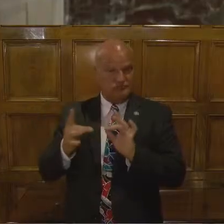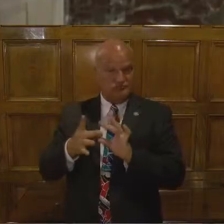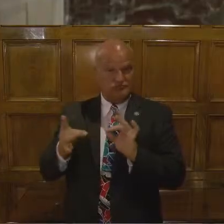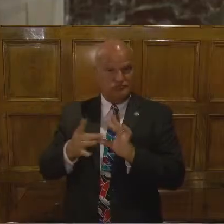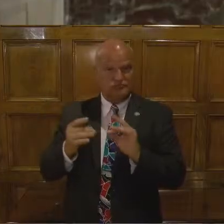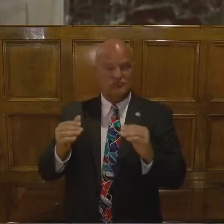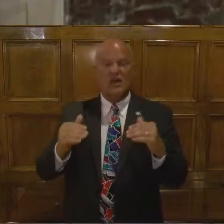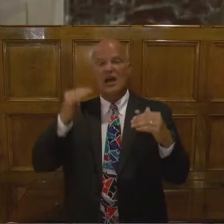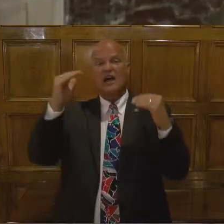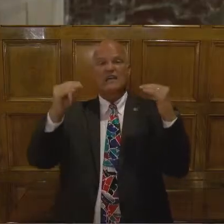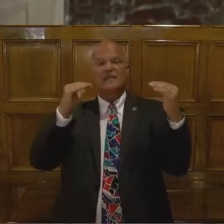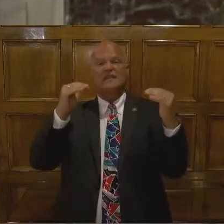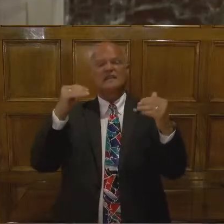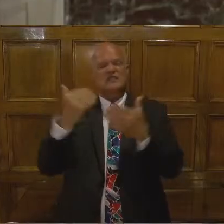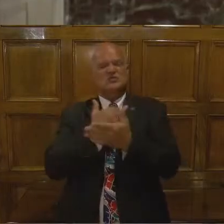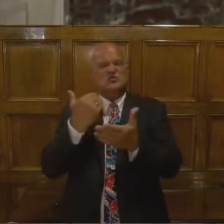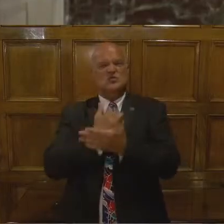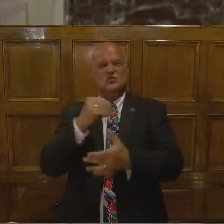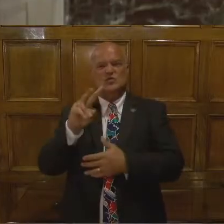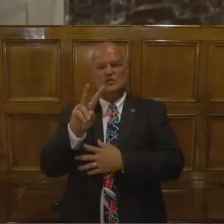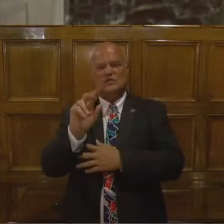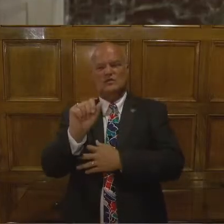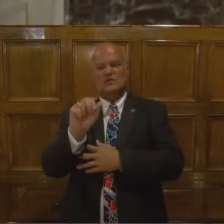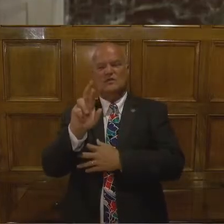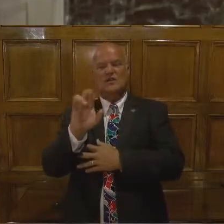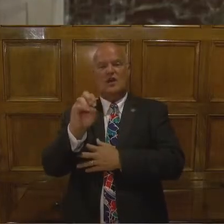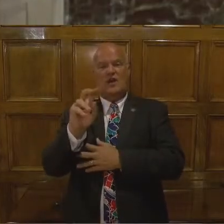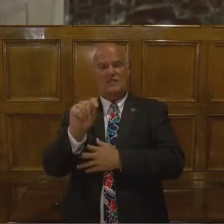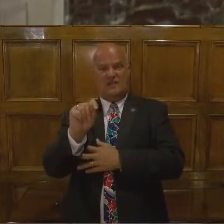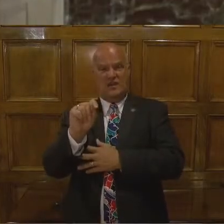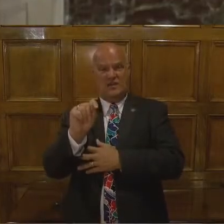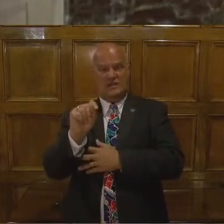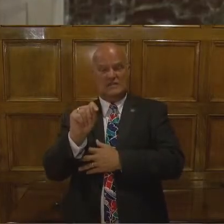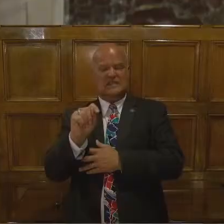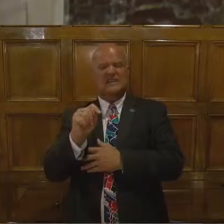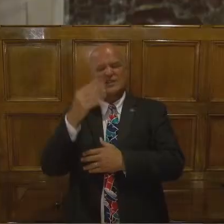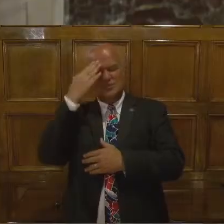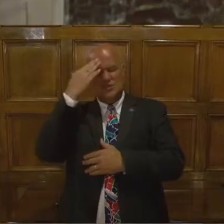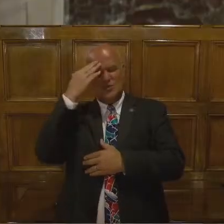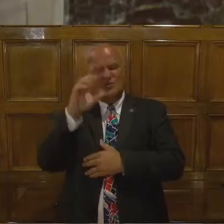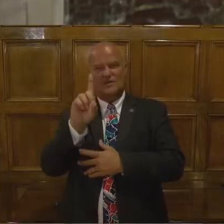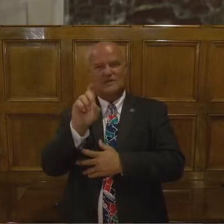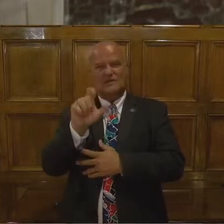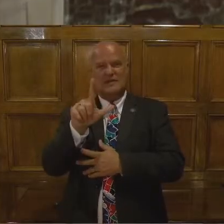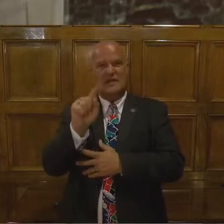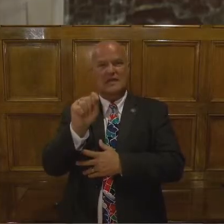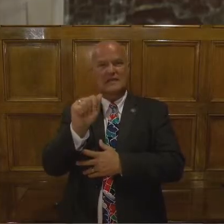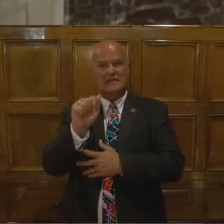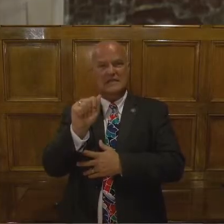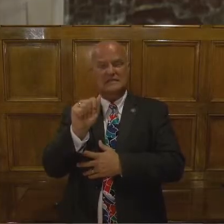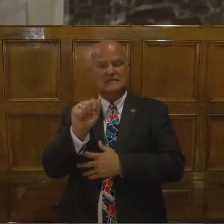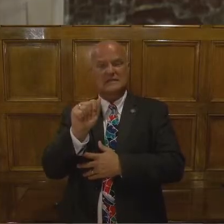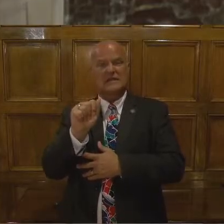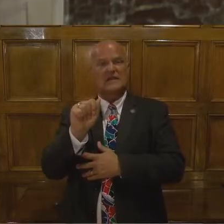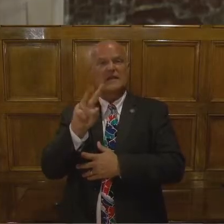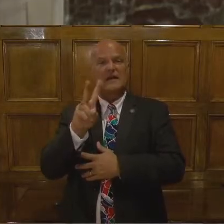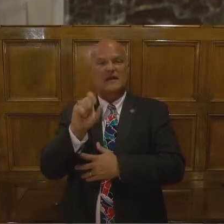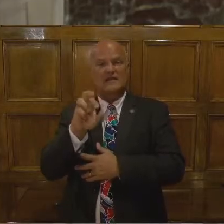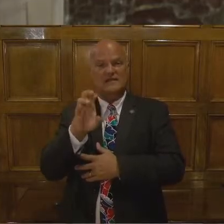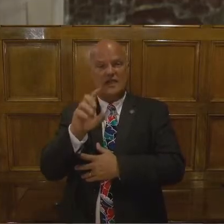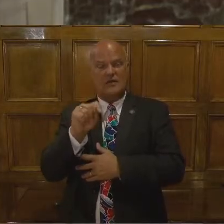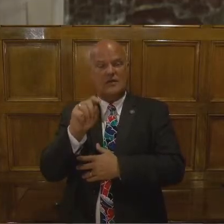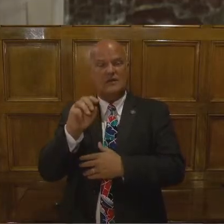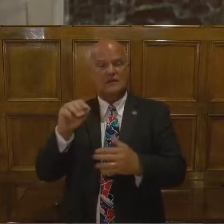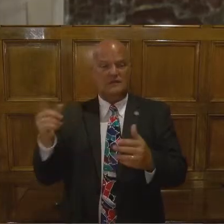is the Delta variant. We had our first case of the Delta variant identified in Arkansas on May the 1st.